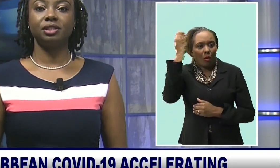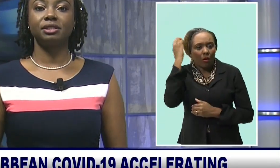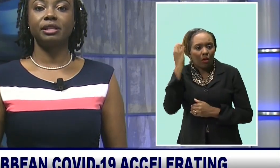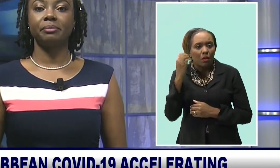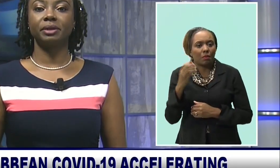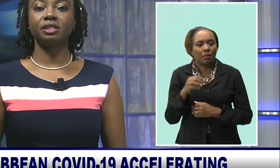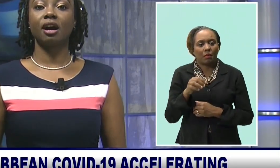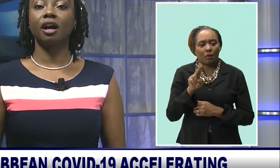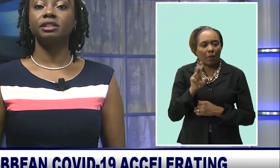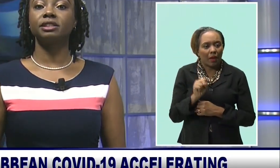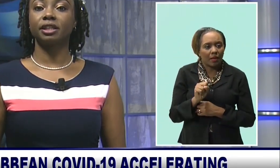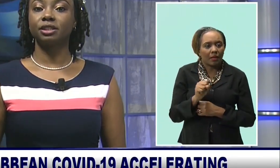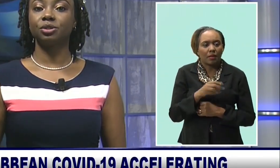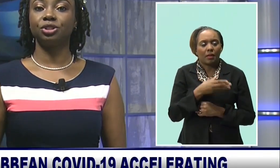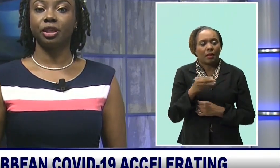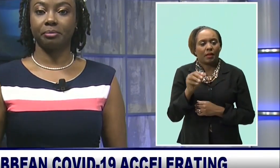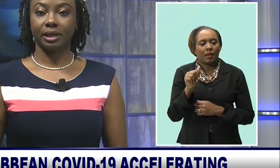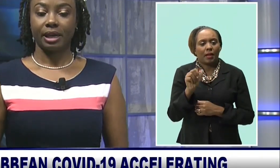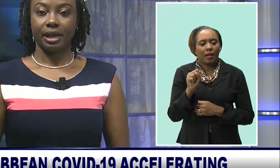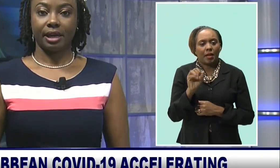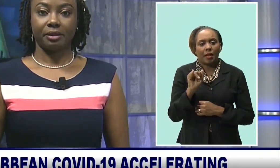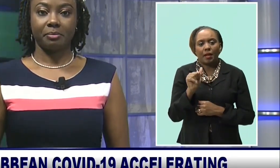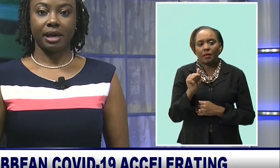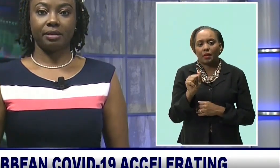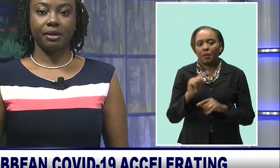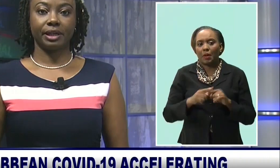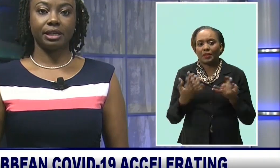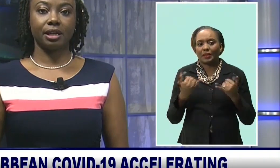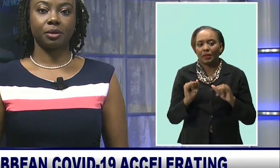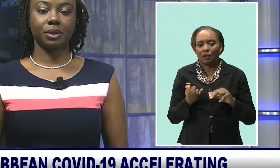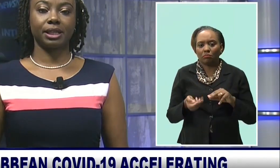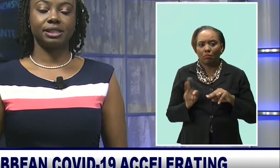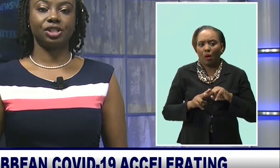the region's numbers are starting to jump. And the Pan